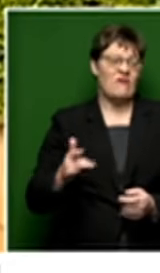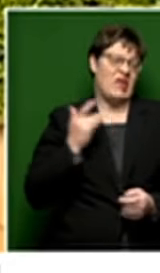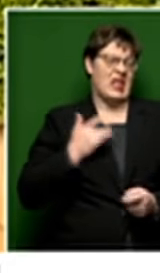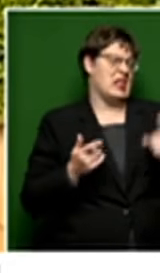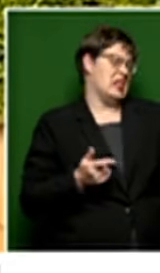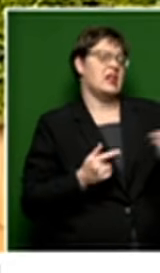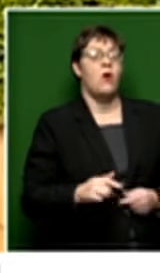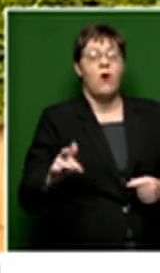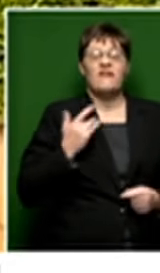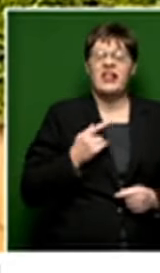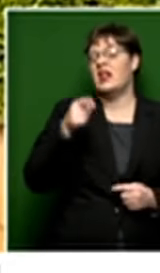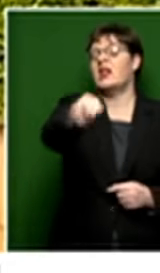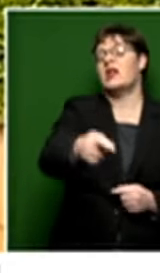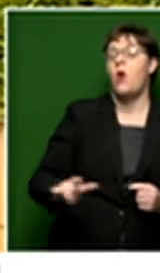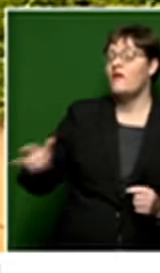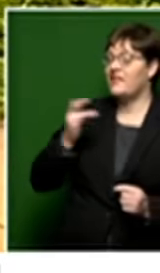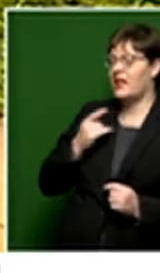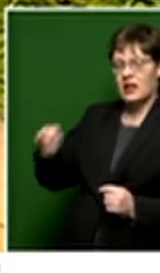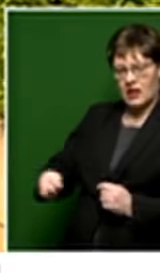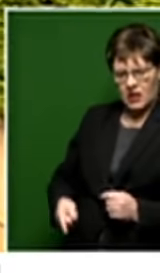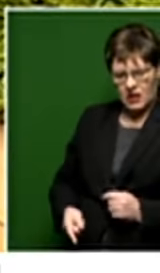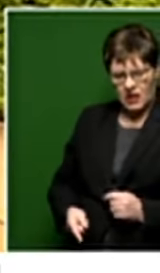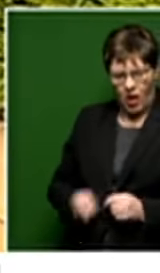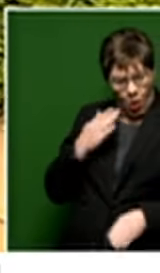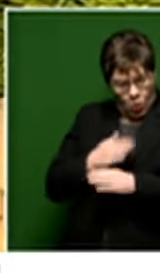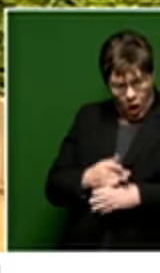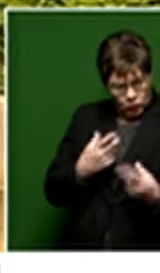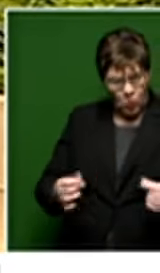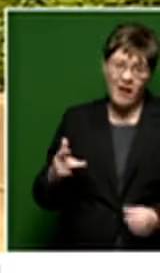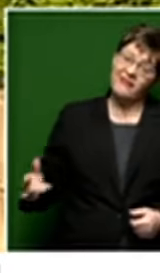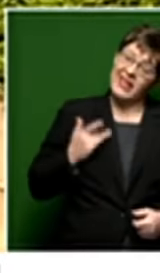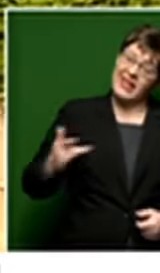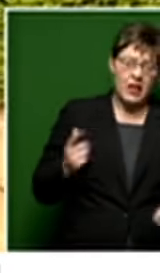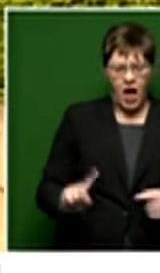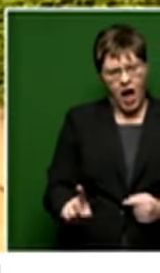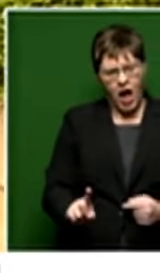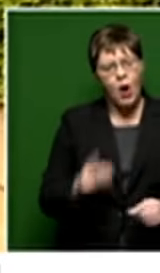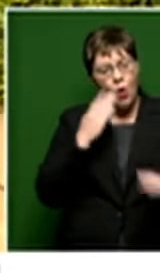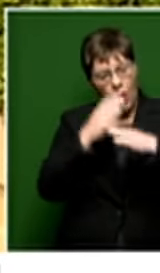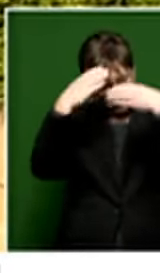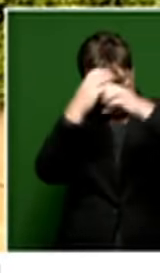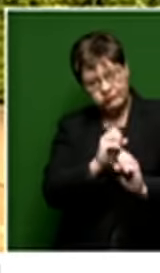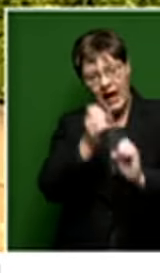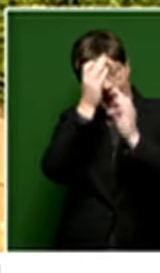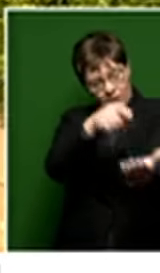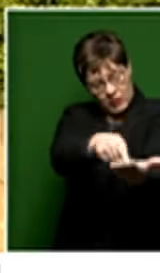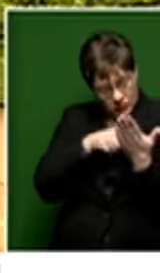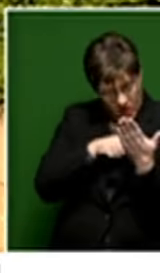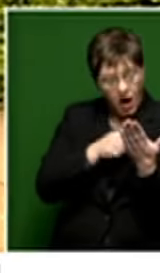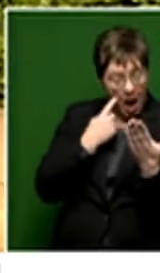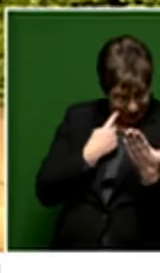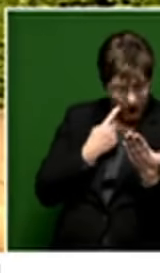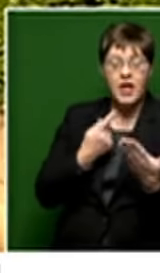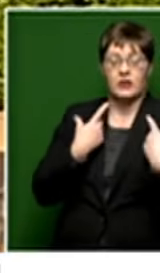feelings. When it comes to operation, we don't use feelings. We must have information which we must use so that we can be